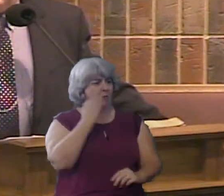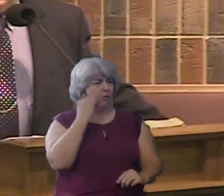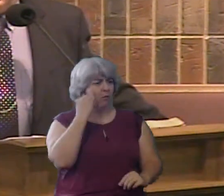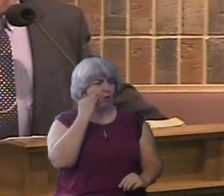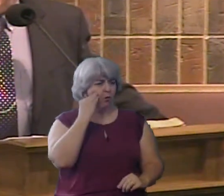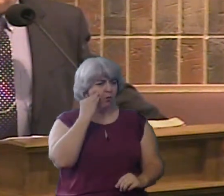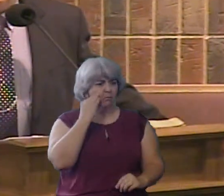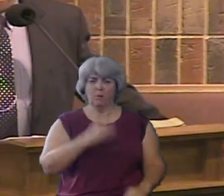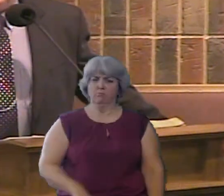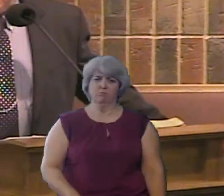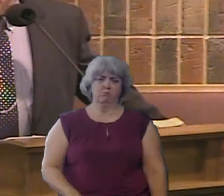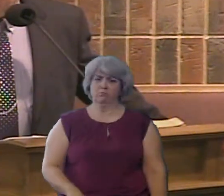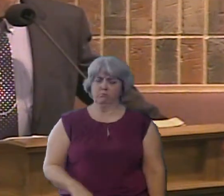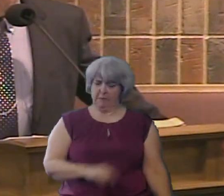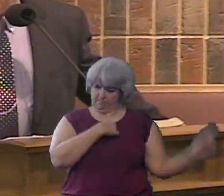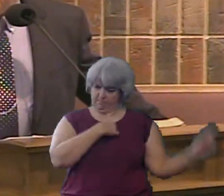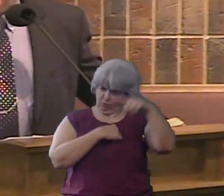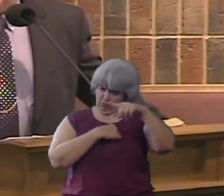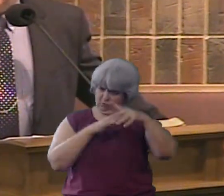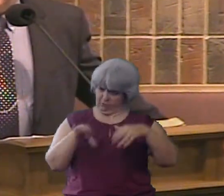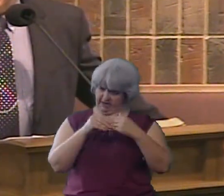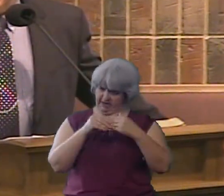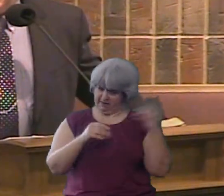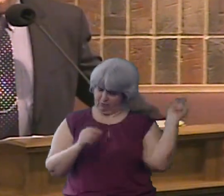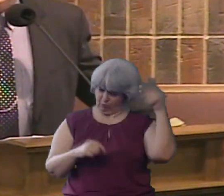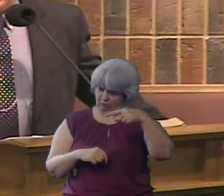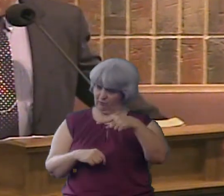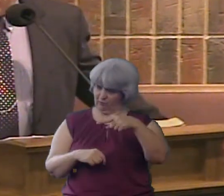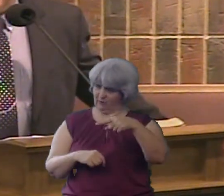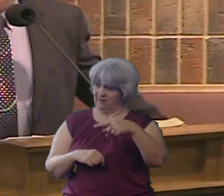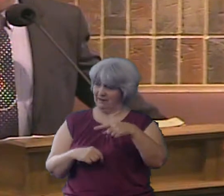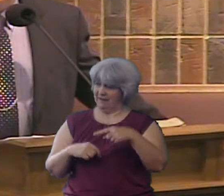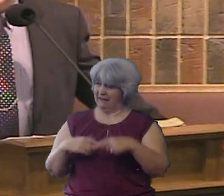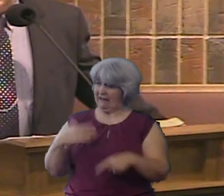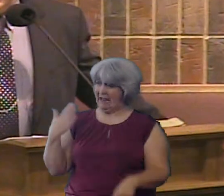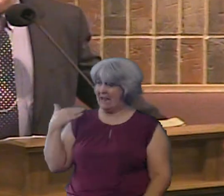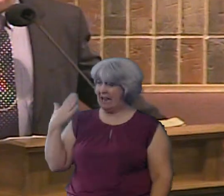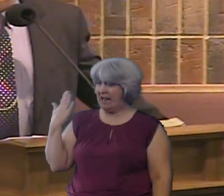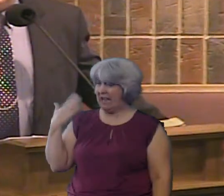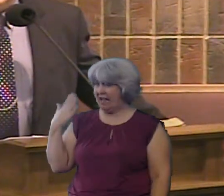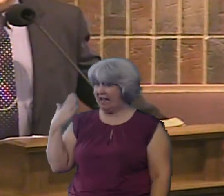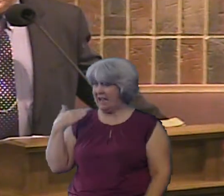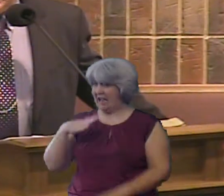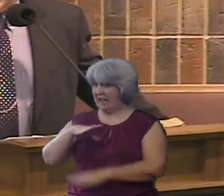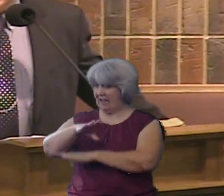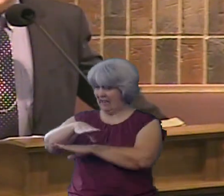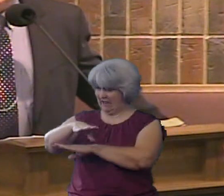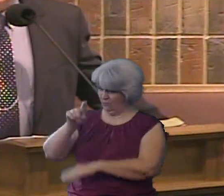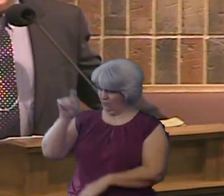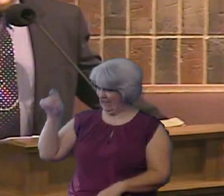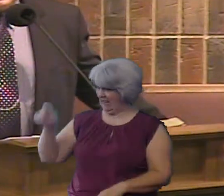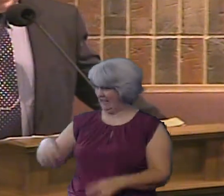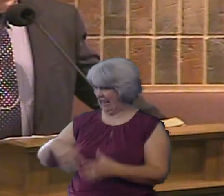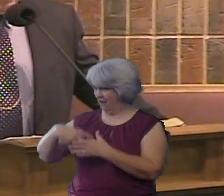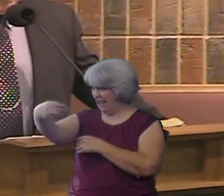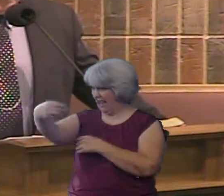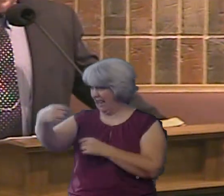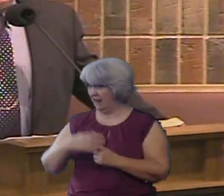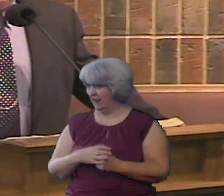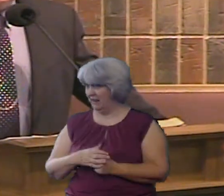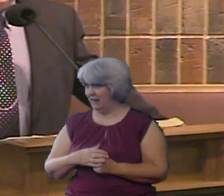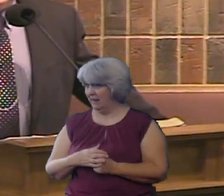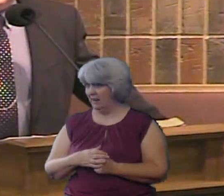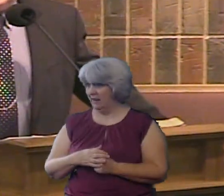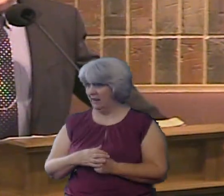That wasn't good enough. He wanted to be there. It was hot on that afternoon out in Texas. I was thankful for the